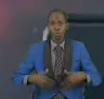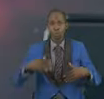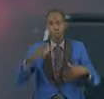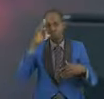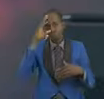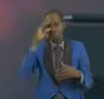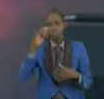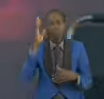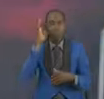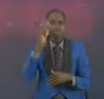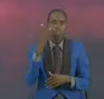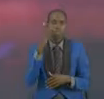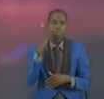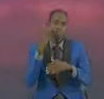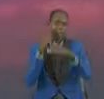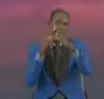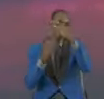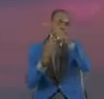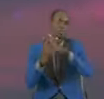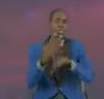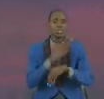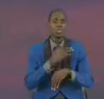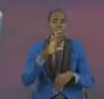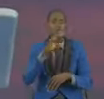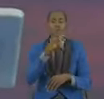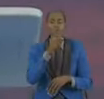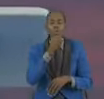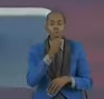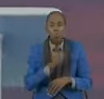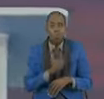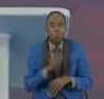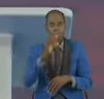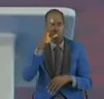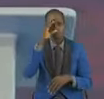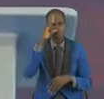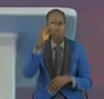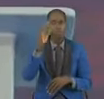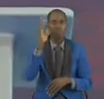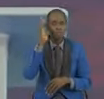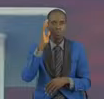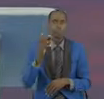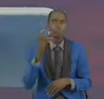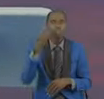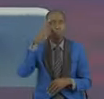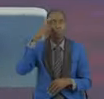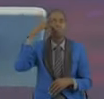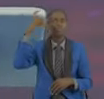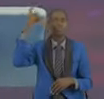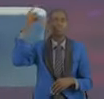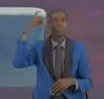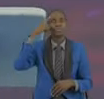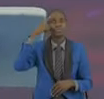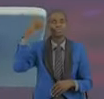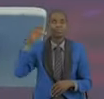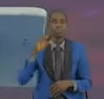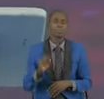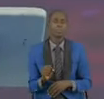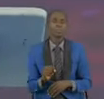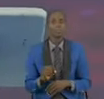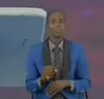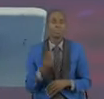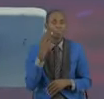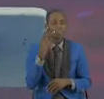your old men shall dream dreams. You understand? Acts, the Acts of the